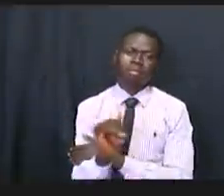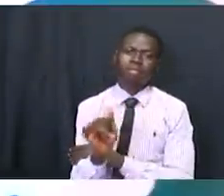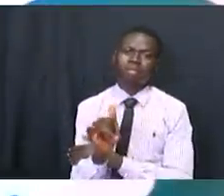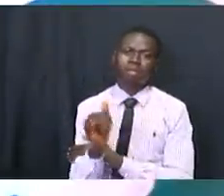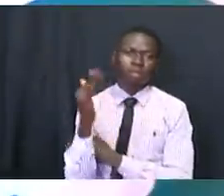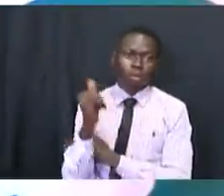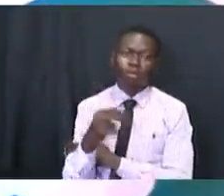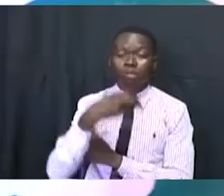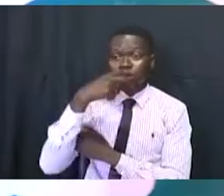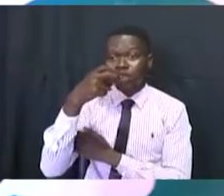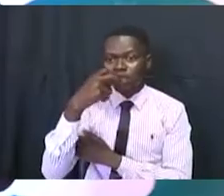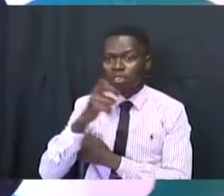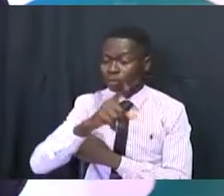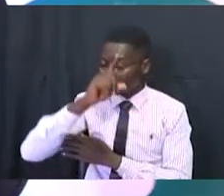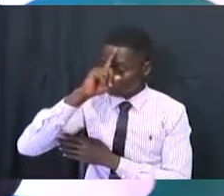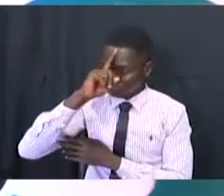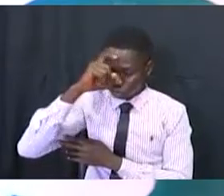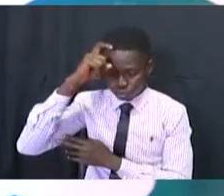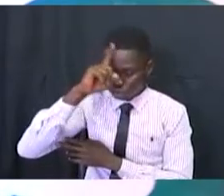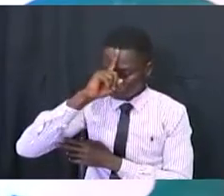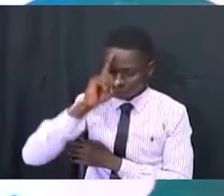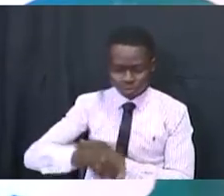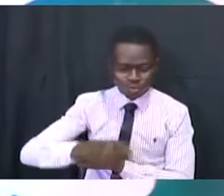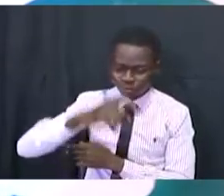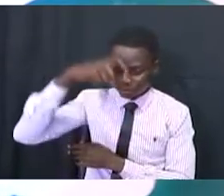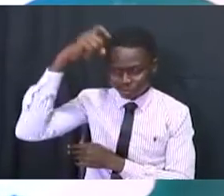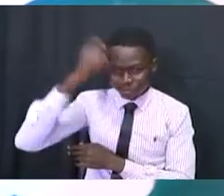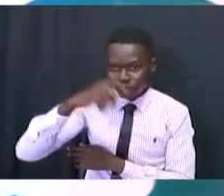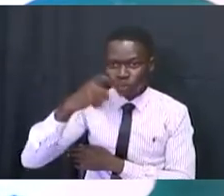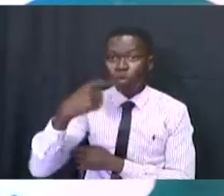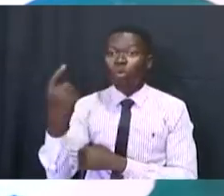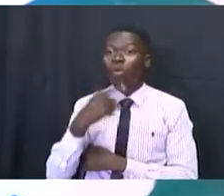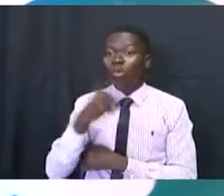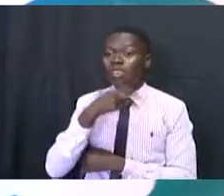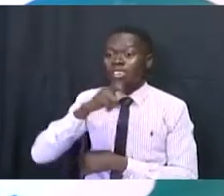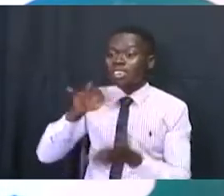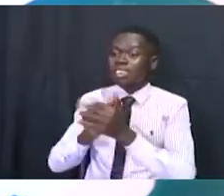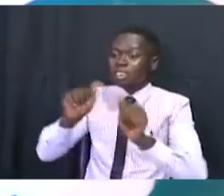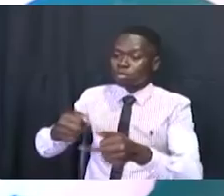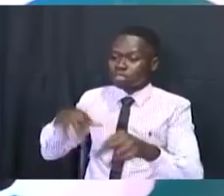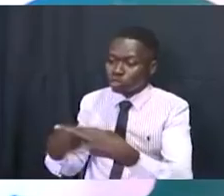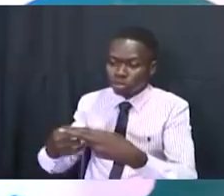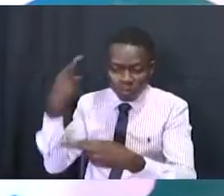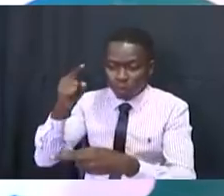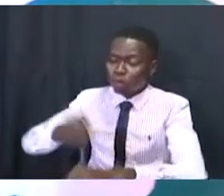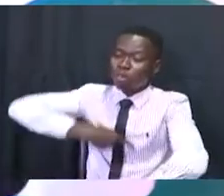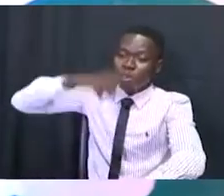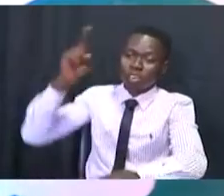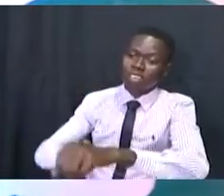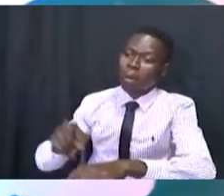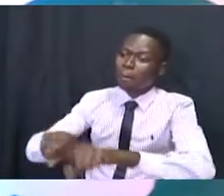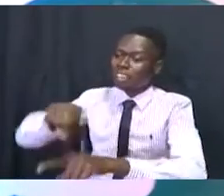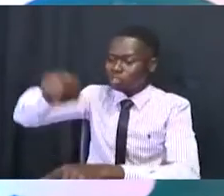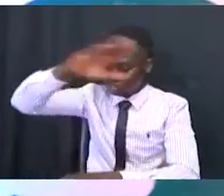shrewd. It is very subtle. It is only the snake that can leave you few in your room for the rest of your life, but you will never meet